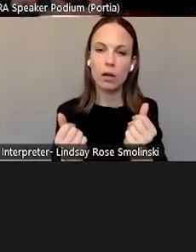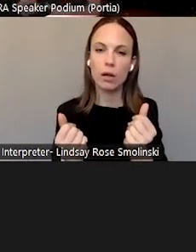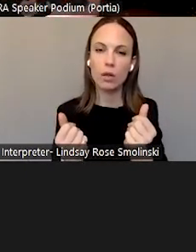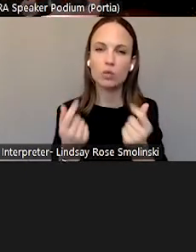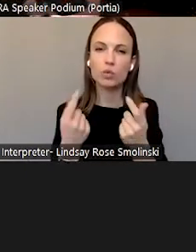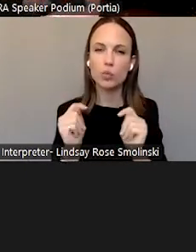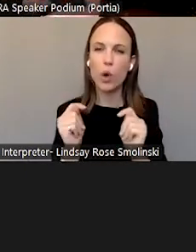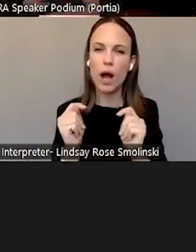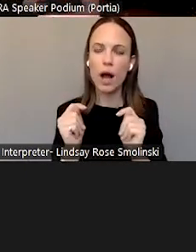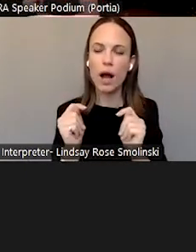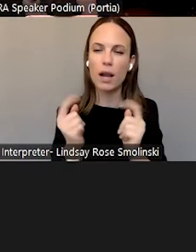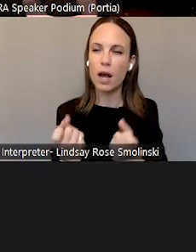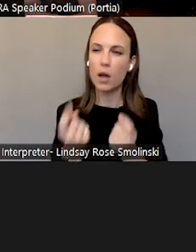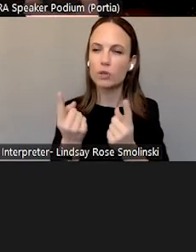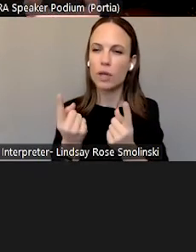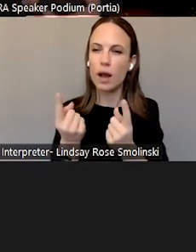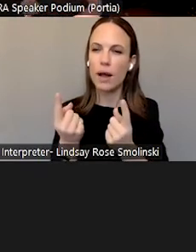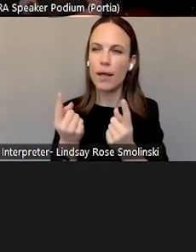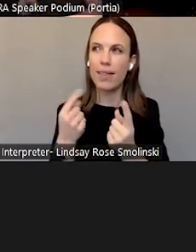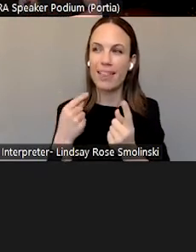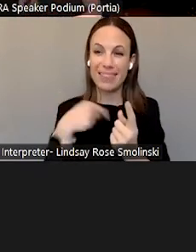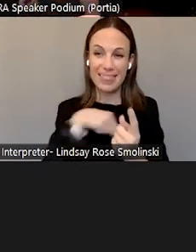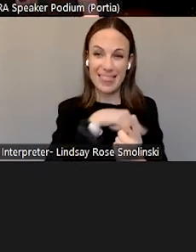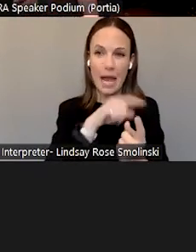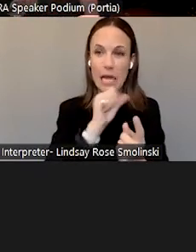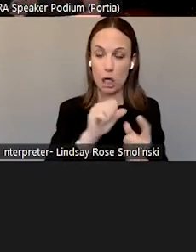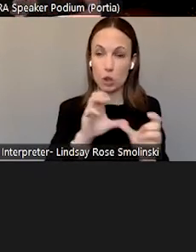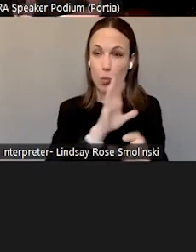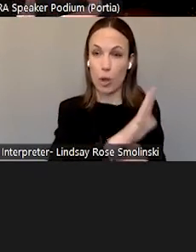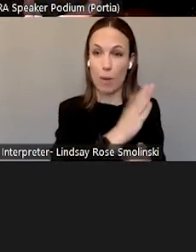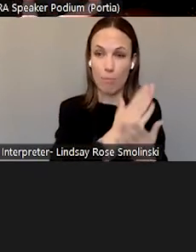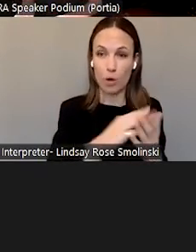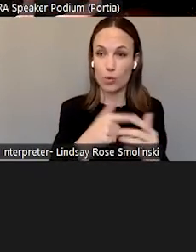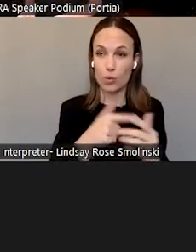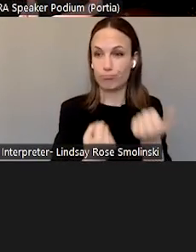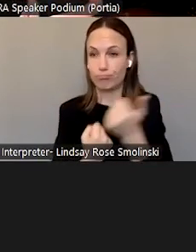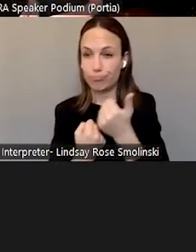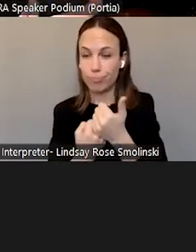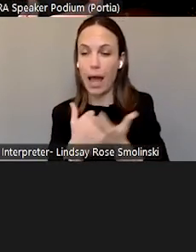it home that they can do their part to help fight food waste and help fight climate change.